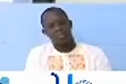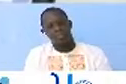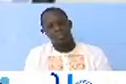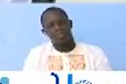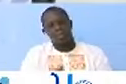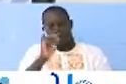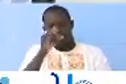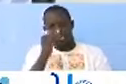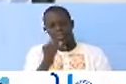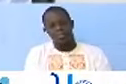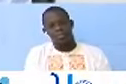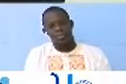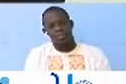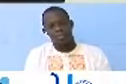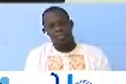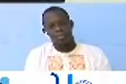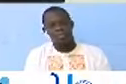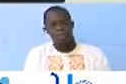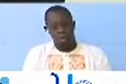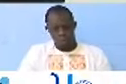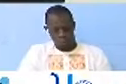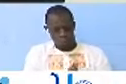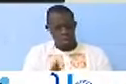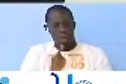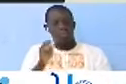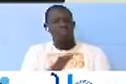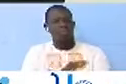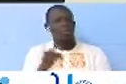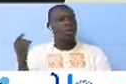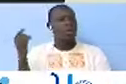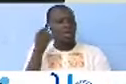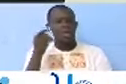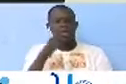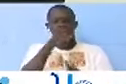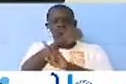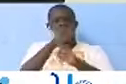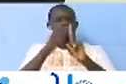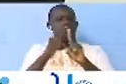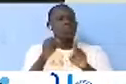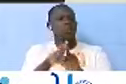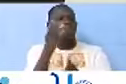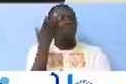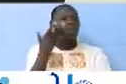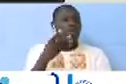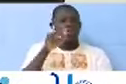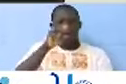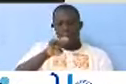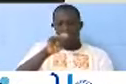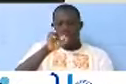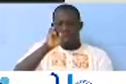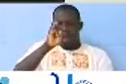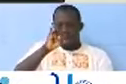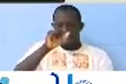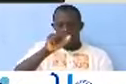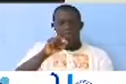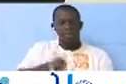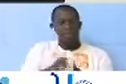Yes. Yes. We have heard of situations where NIA officers were used to score personal